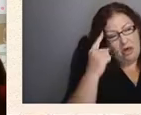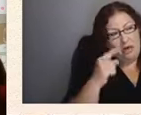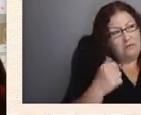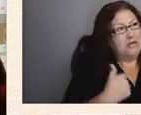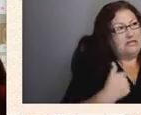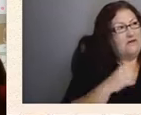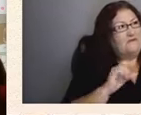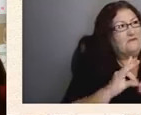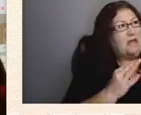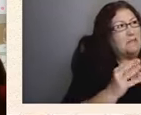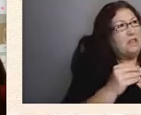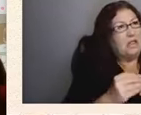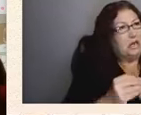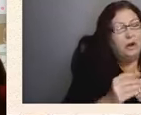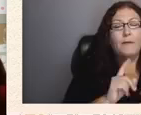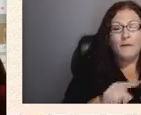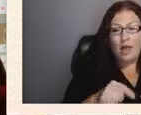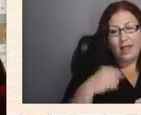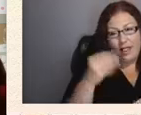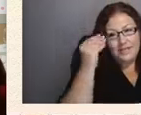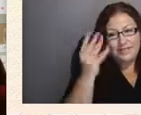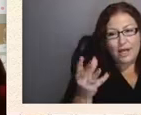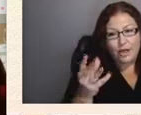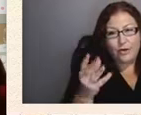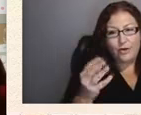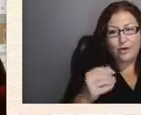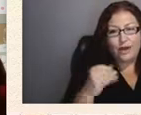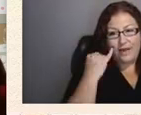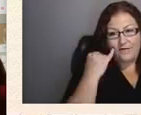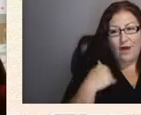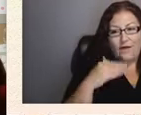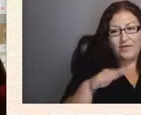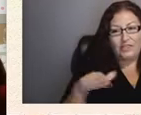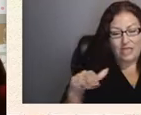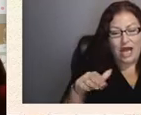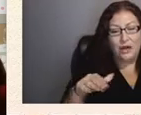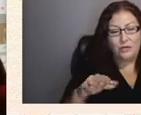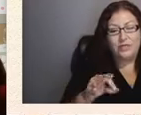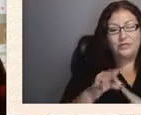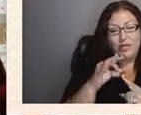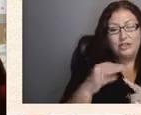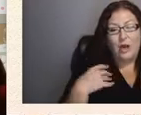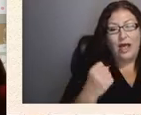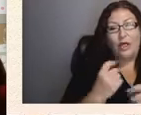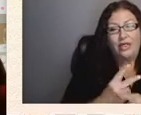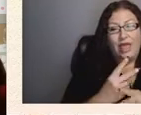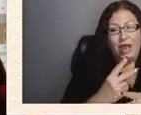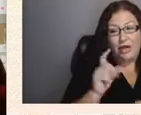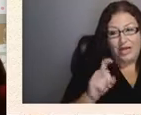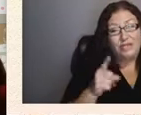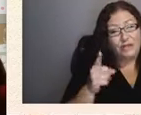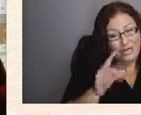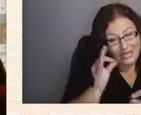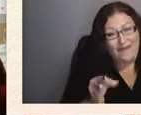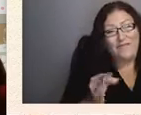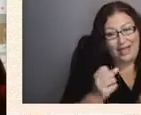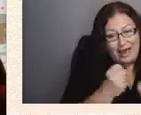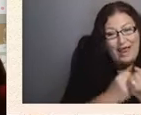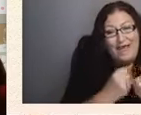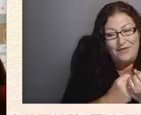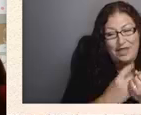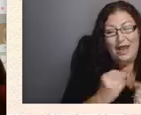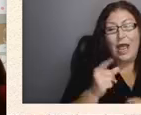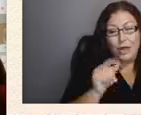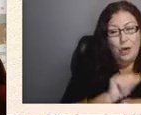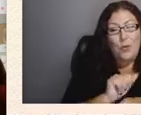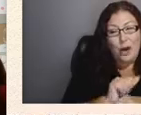but let me tell you, if you have a child with a special healthcare need, you are definitely an advocate, and you are working to get the best